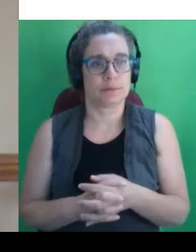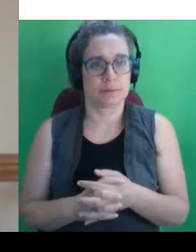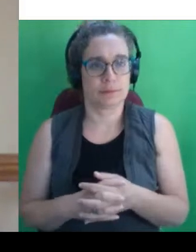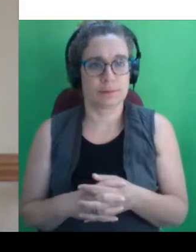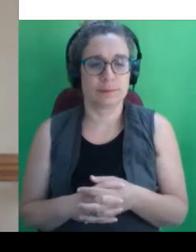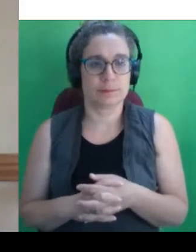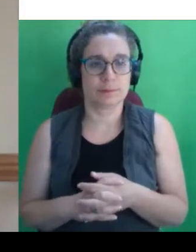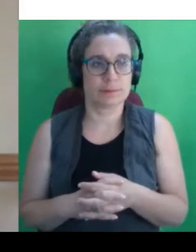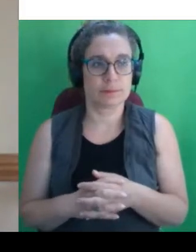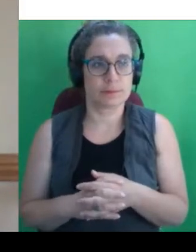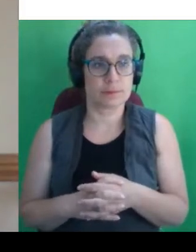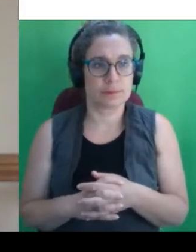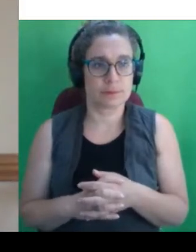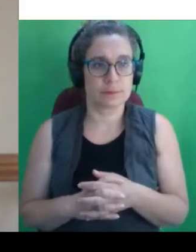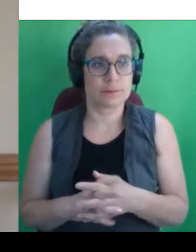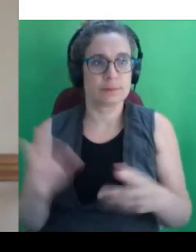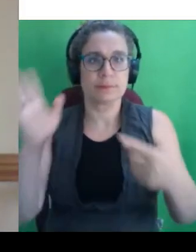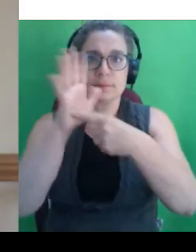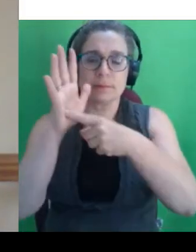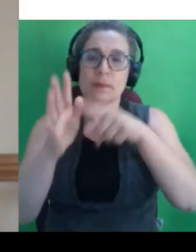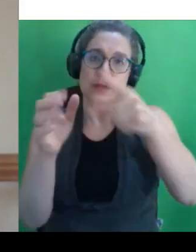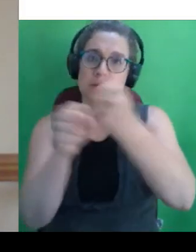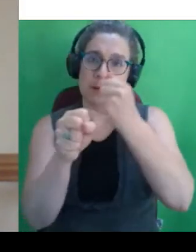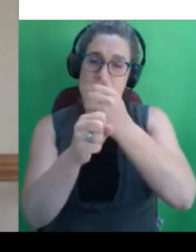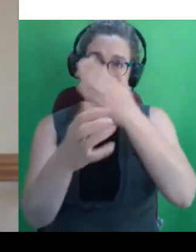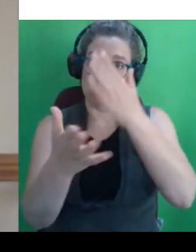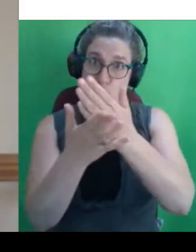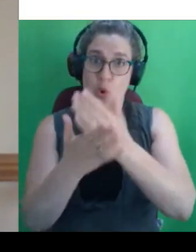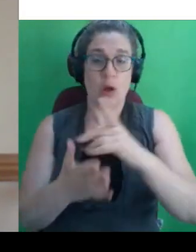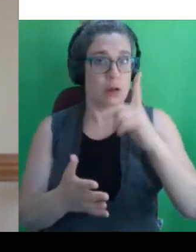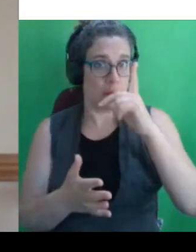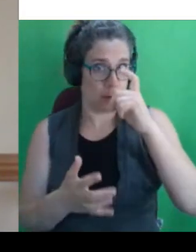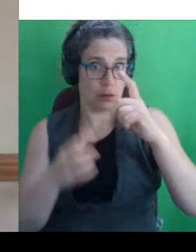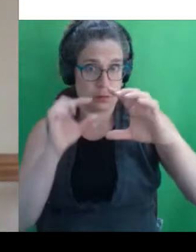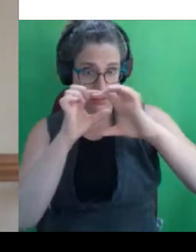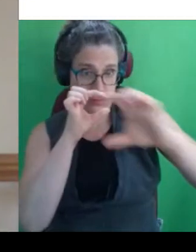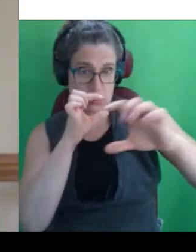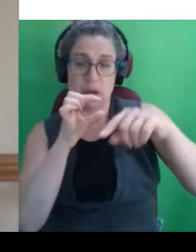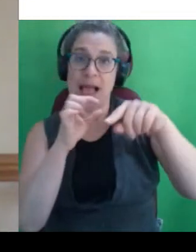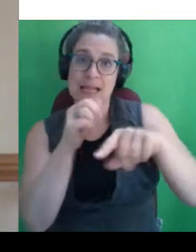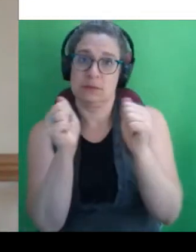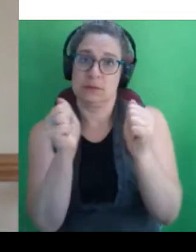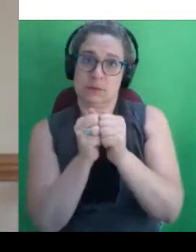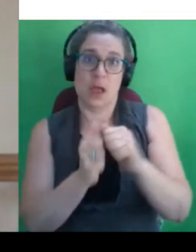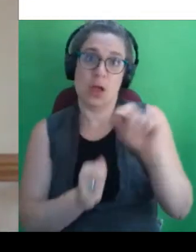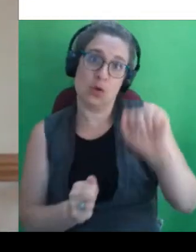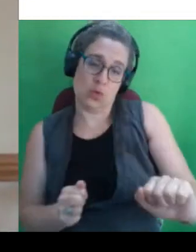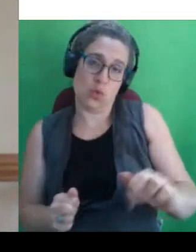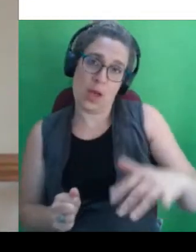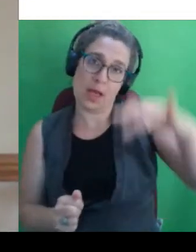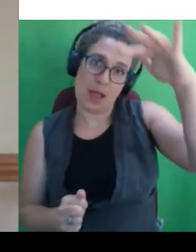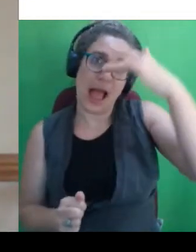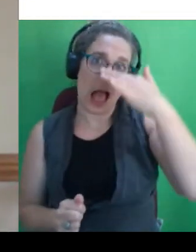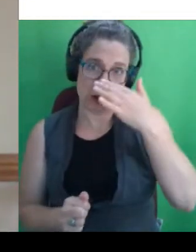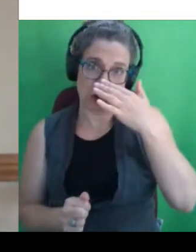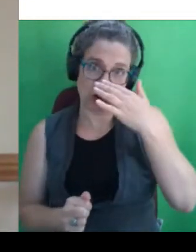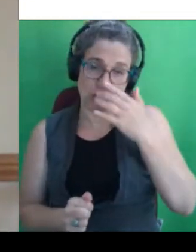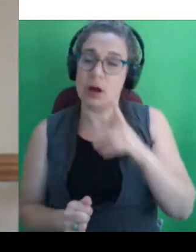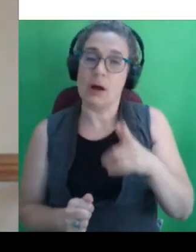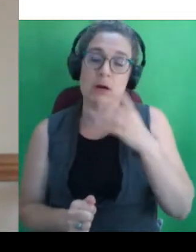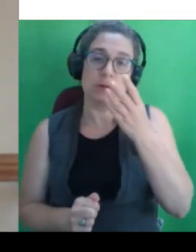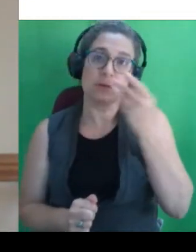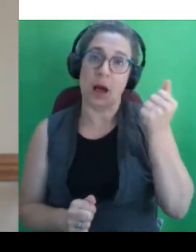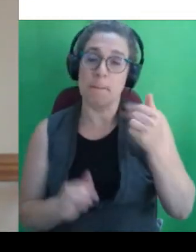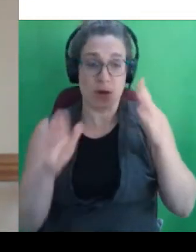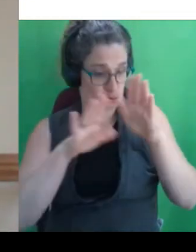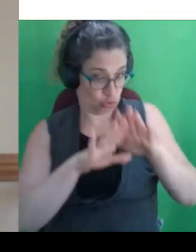thing is making sure that you've got an age appropriate device. We see a lot of children slip through hospital admissions